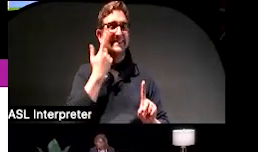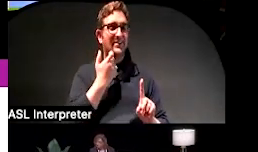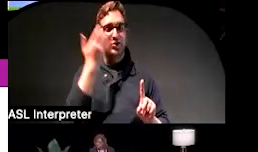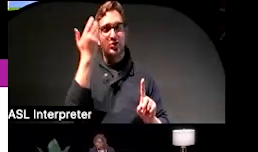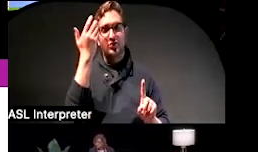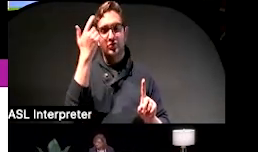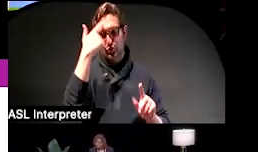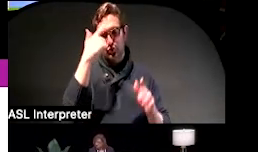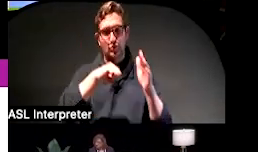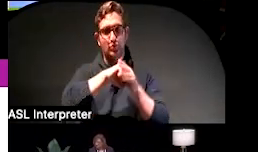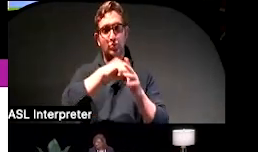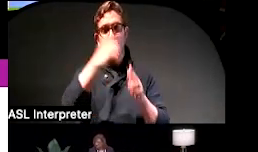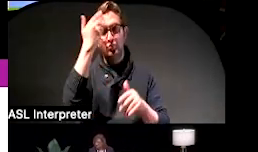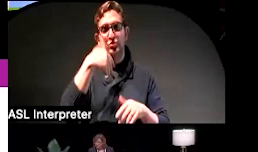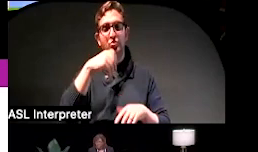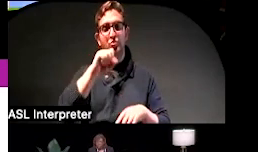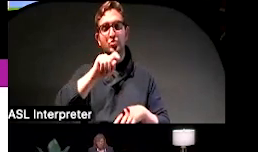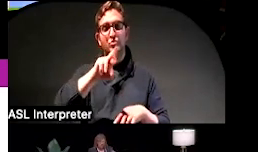stroke.